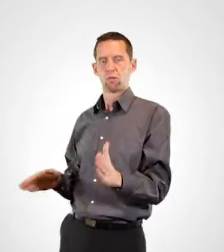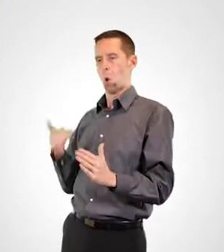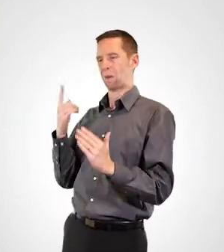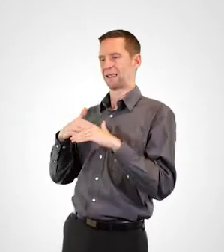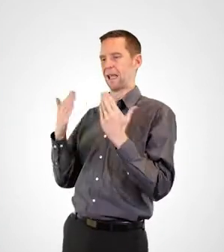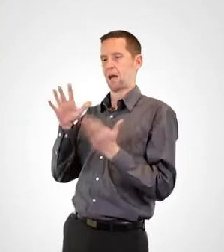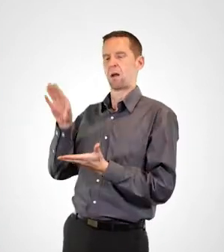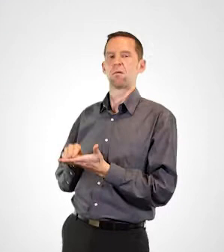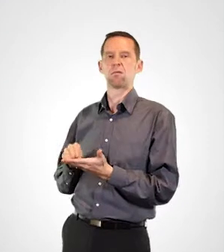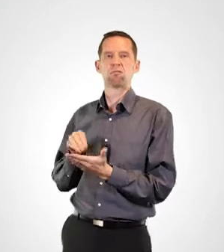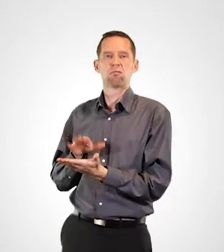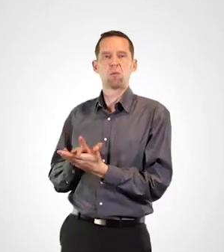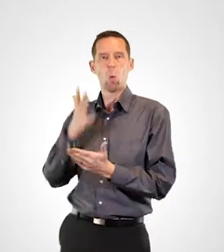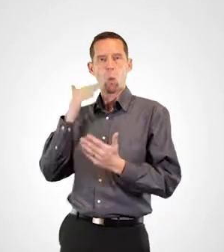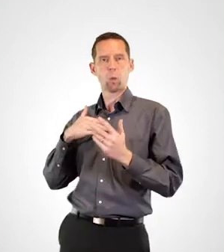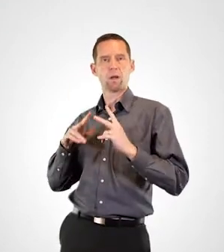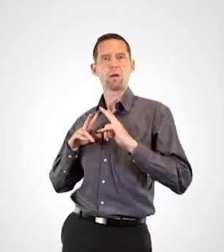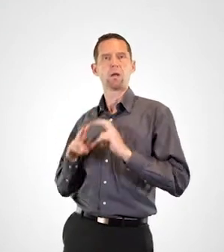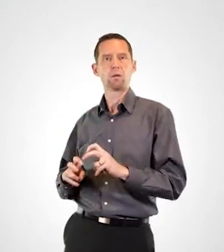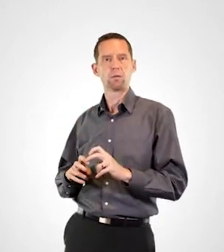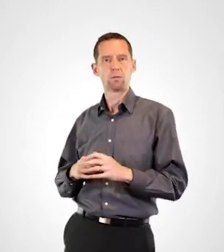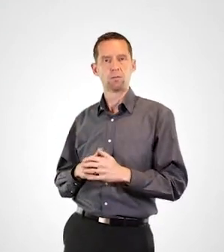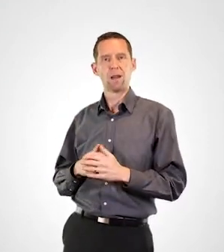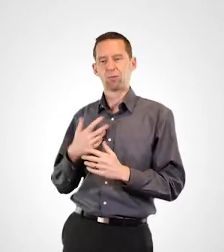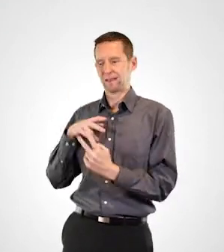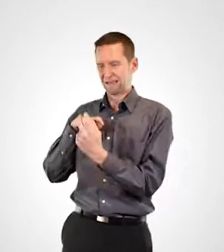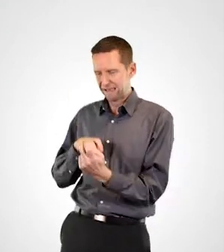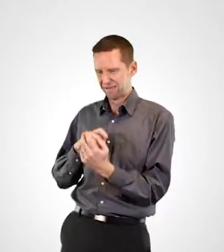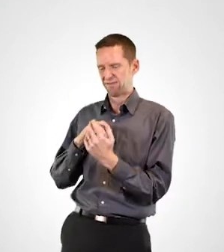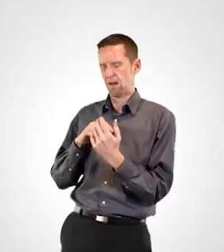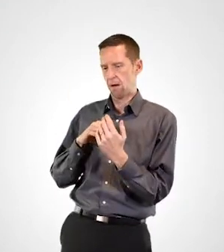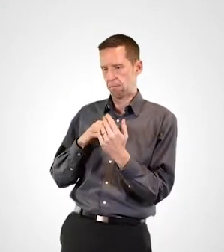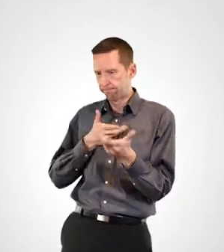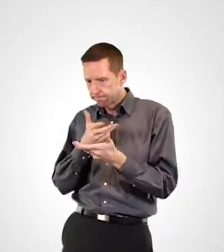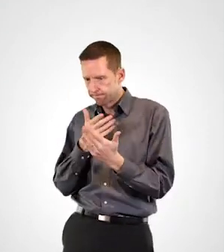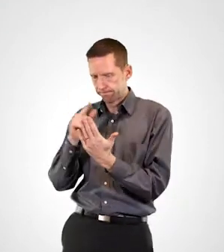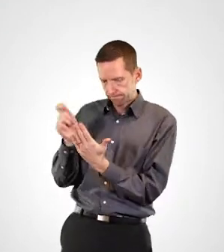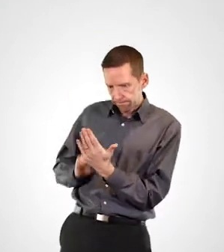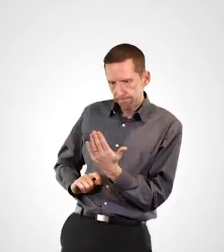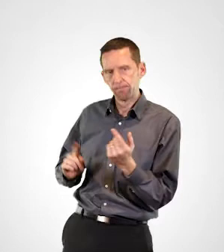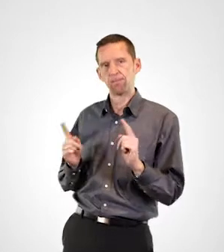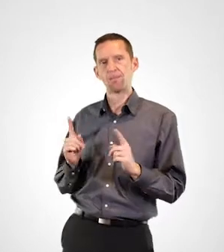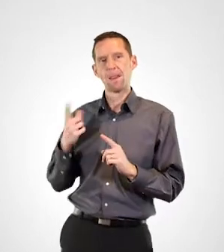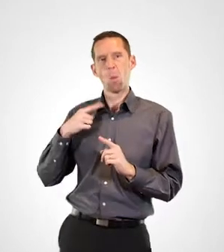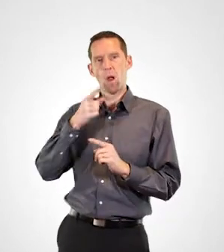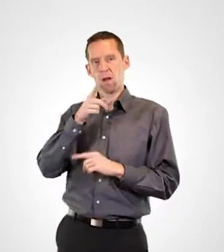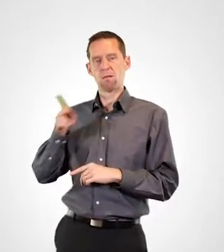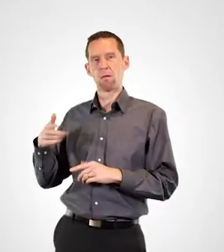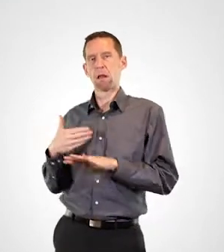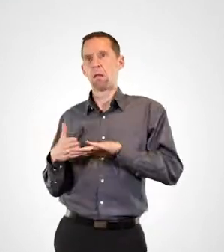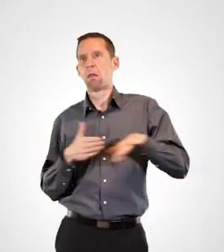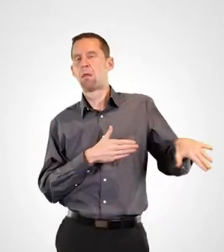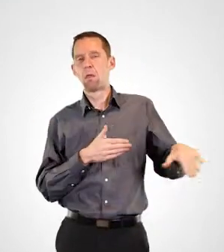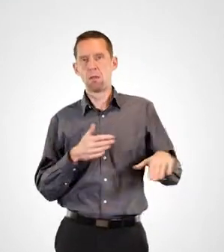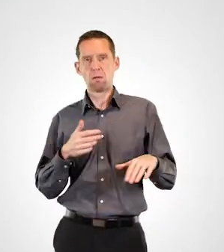have when we collect language analyses and have to actually sit down and do the analysis, which is why we've often shied away from them and haven't used